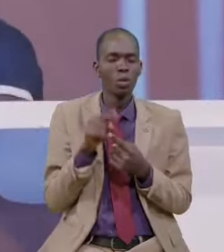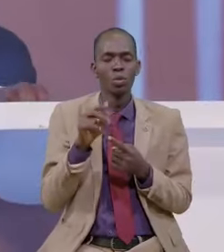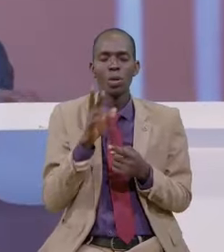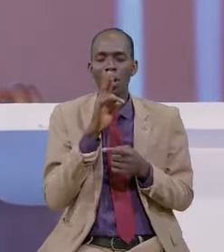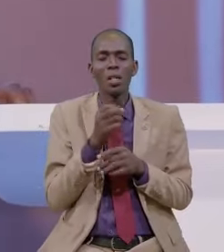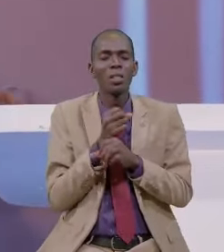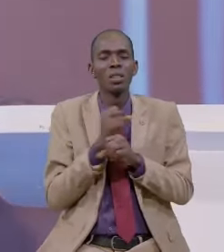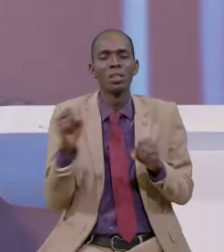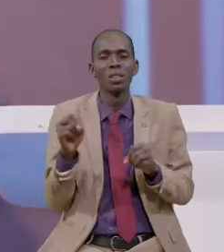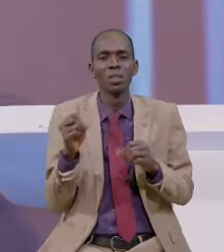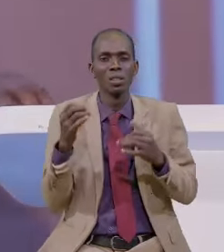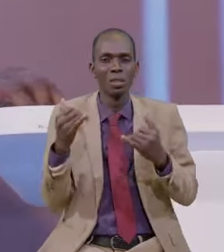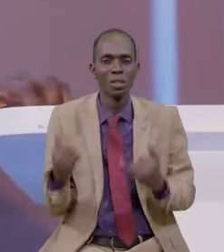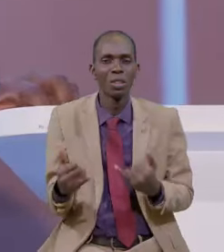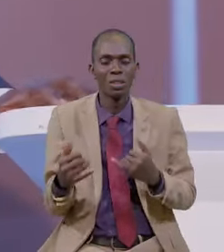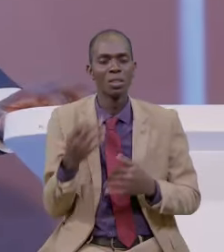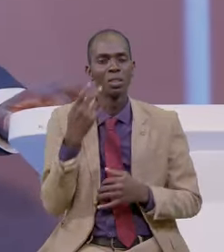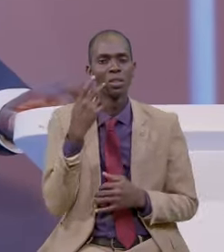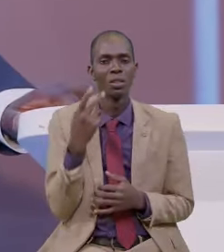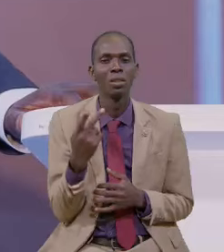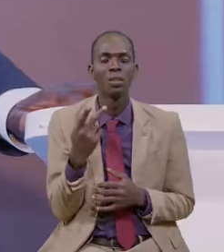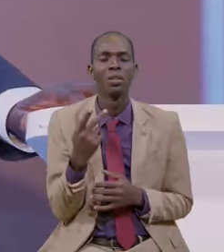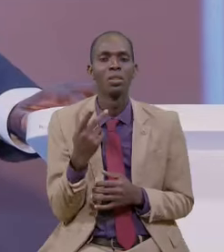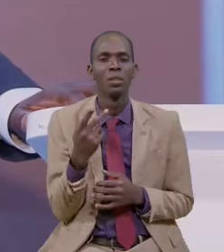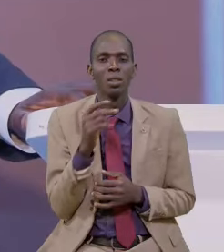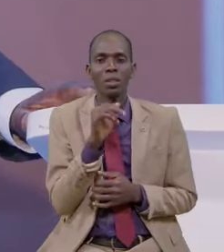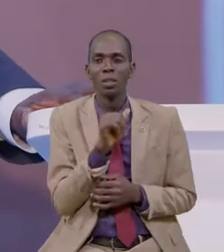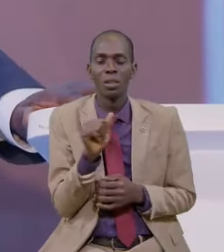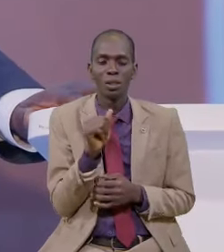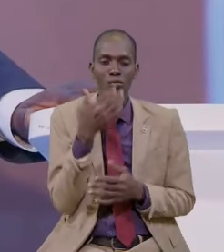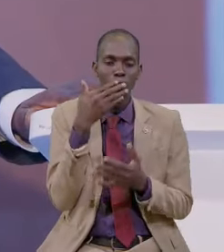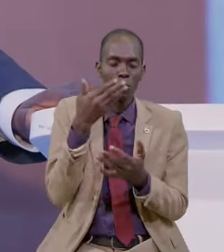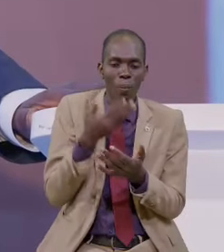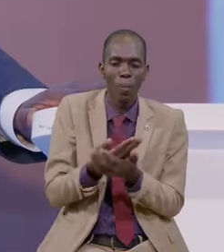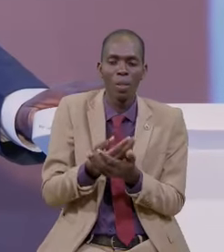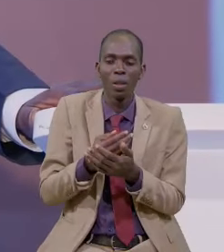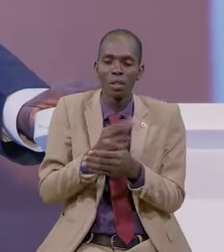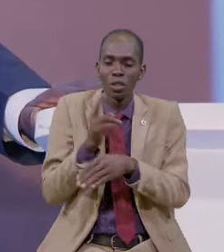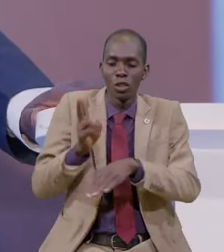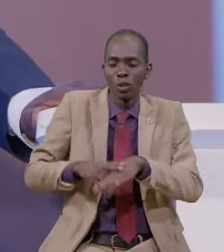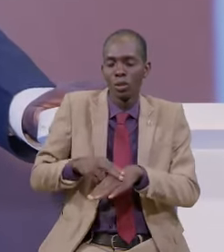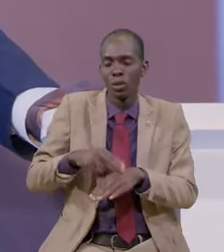a good-natured young man, a good-natured young woman.